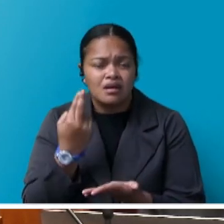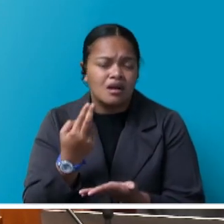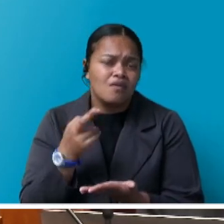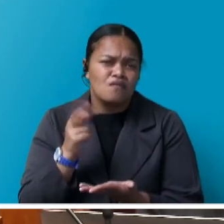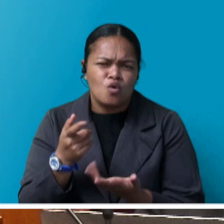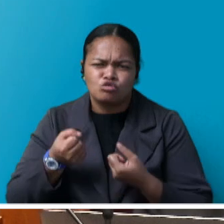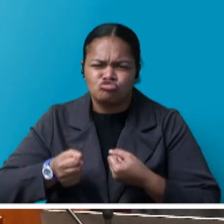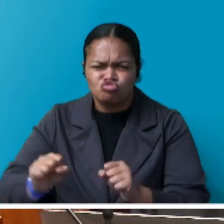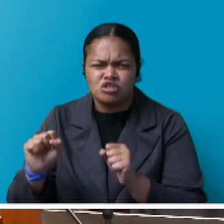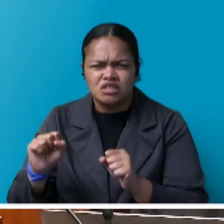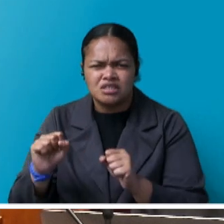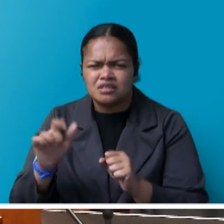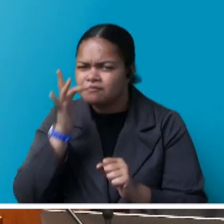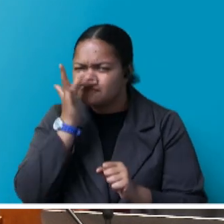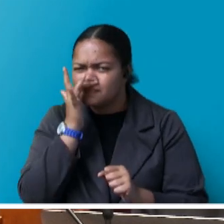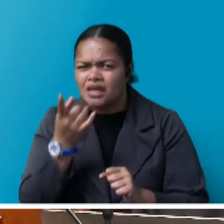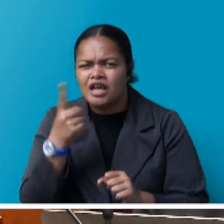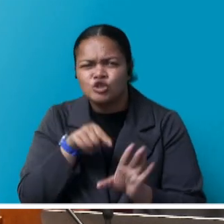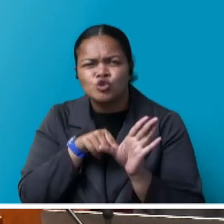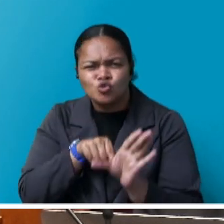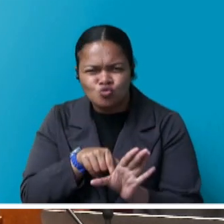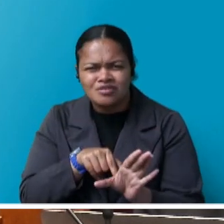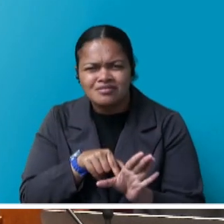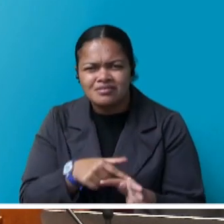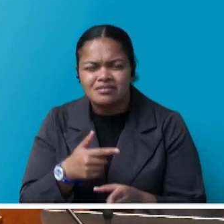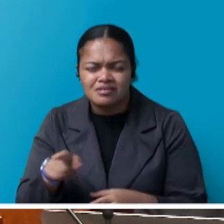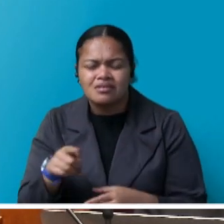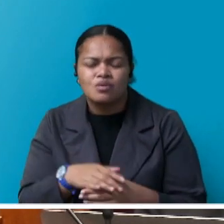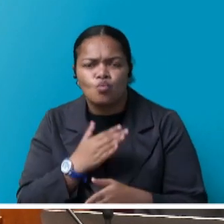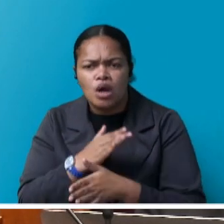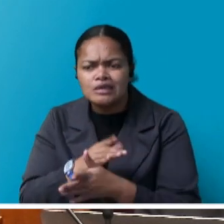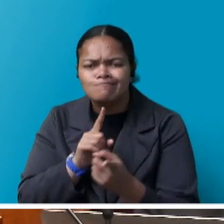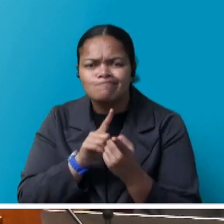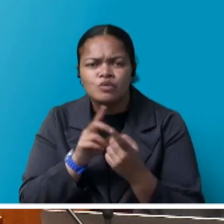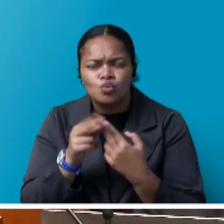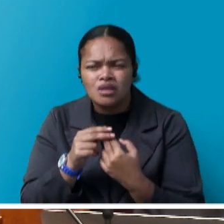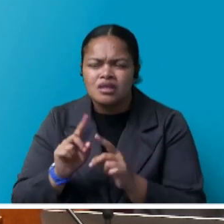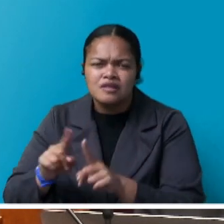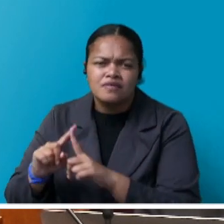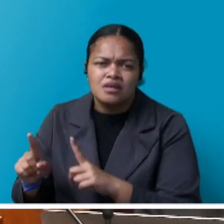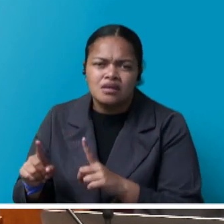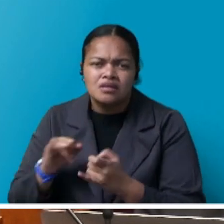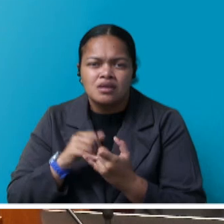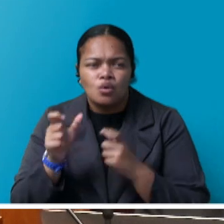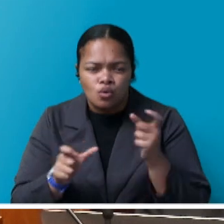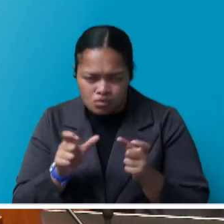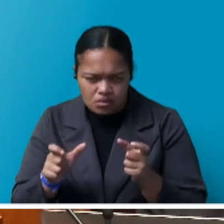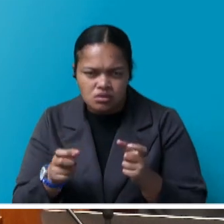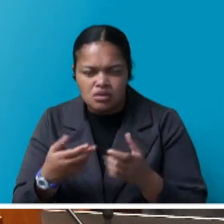street kids and youth. My ministry is also committed to work with the relevant agencies on the implementation of this